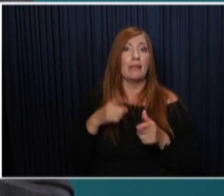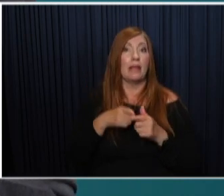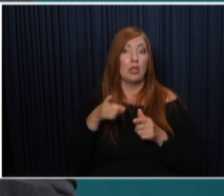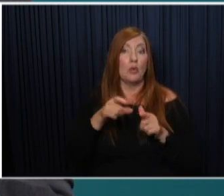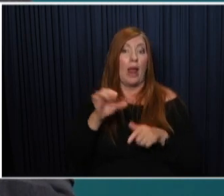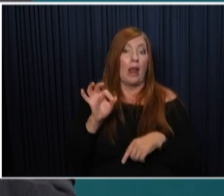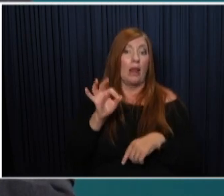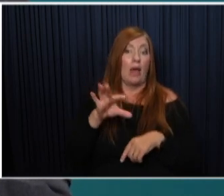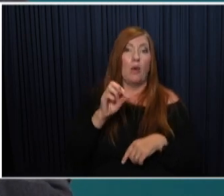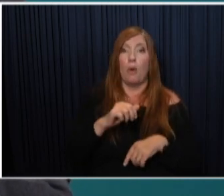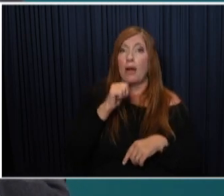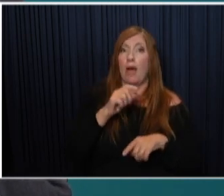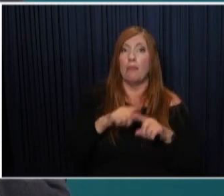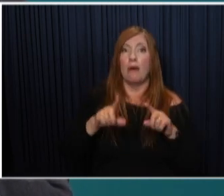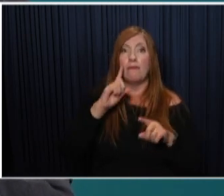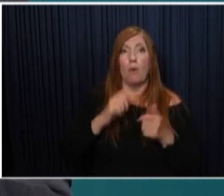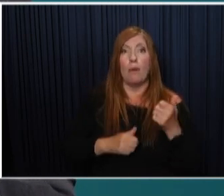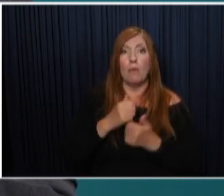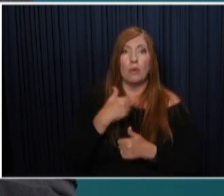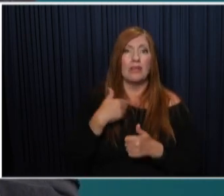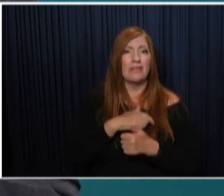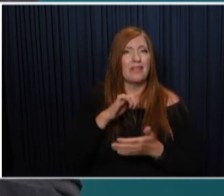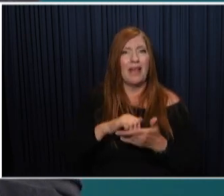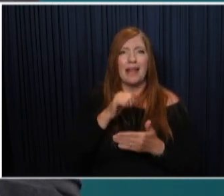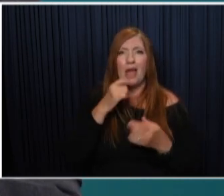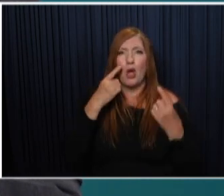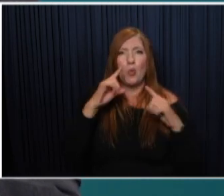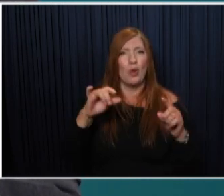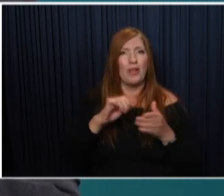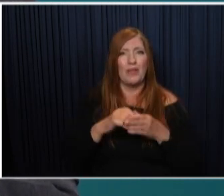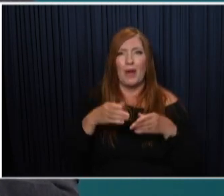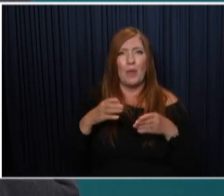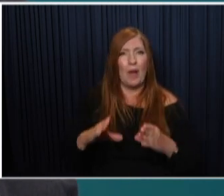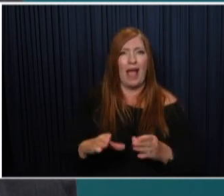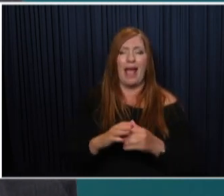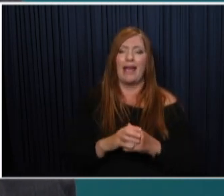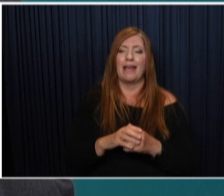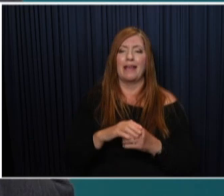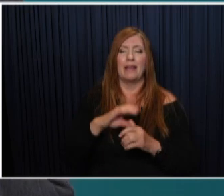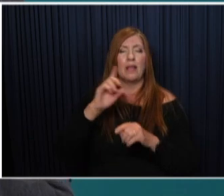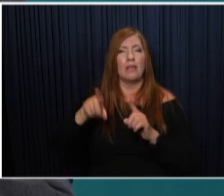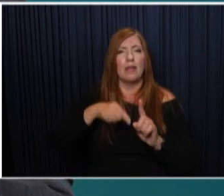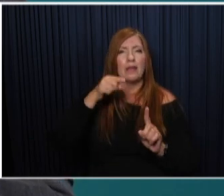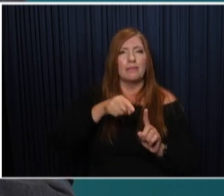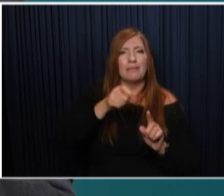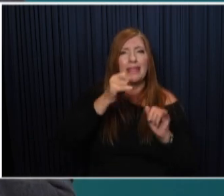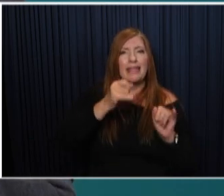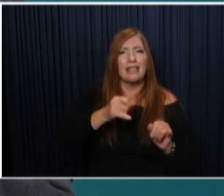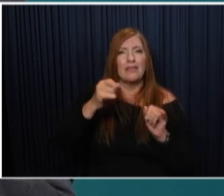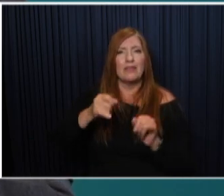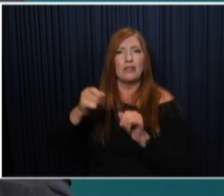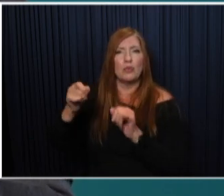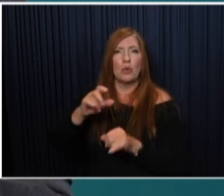not. But for most of us, it doesn't work that way. And the targeted tariffs that we've seen in the